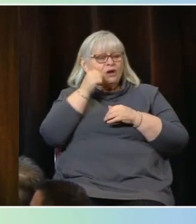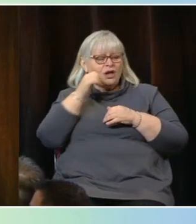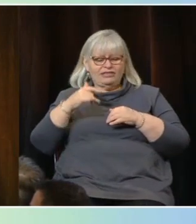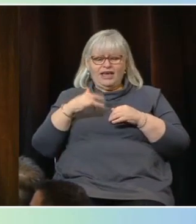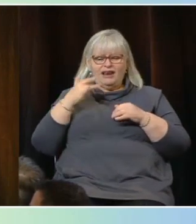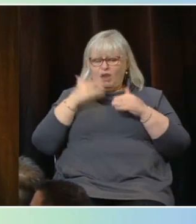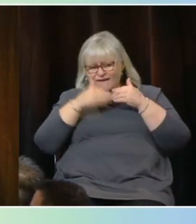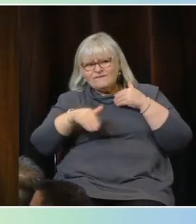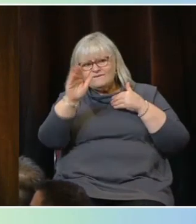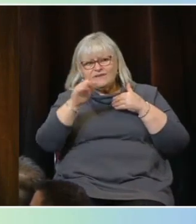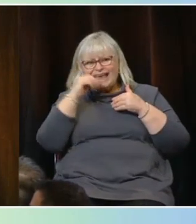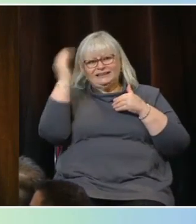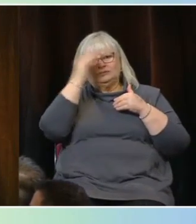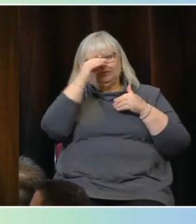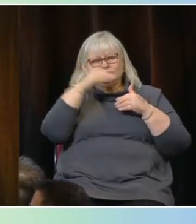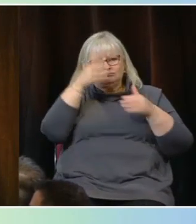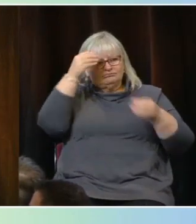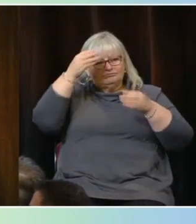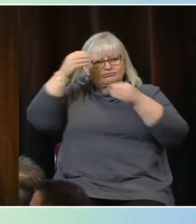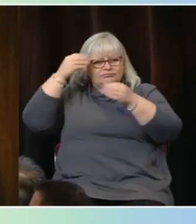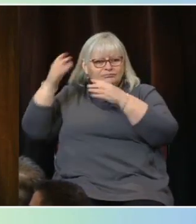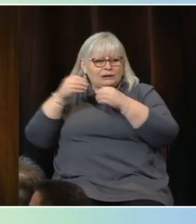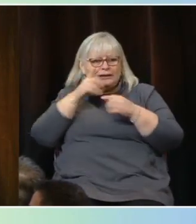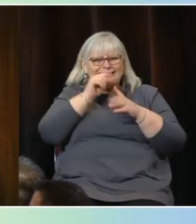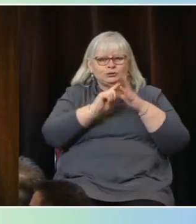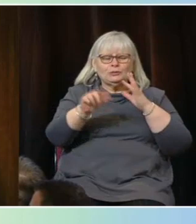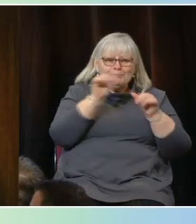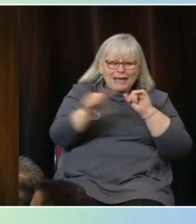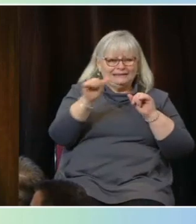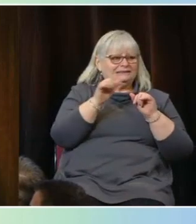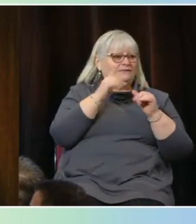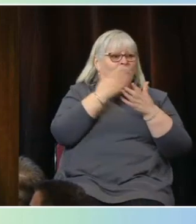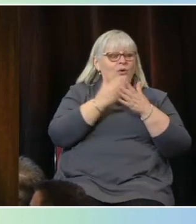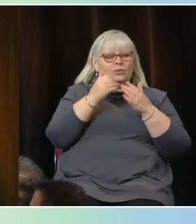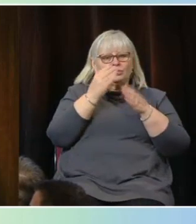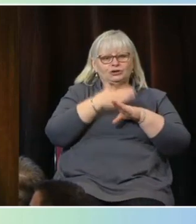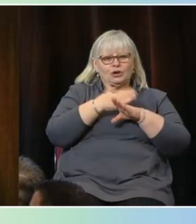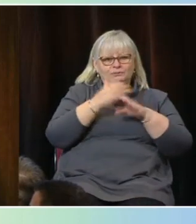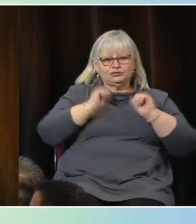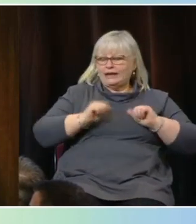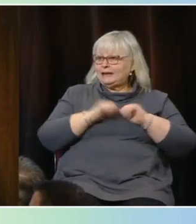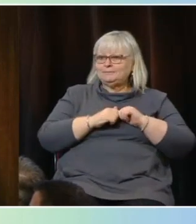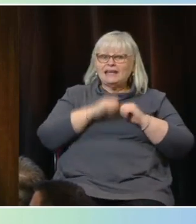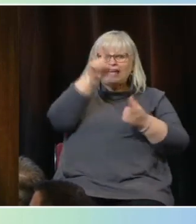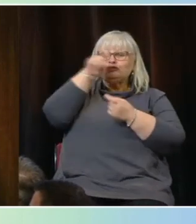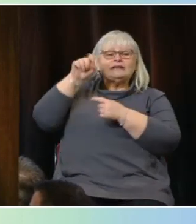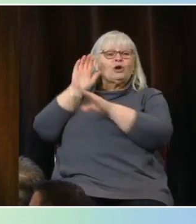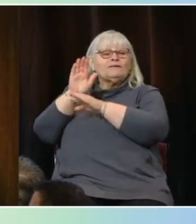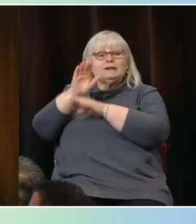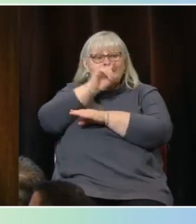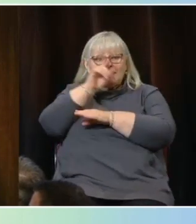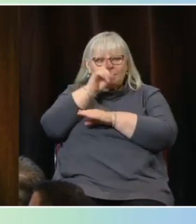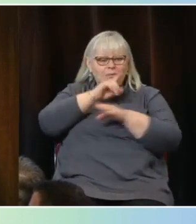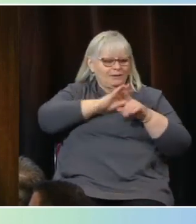through recognition of micro credentials and better support for on-the-job training and attracting the best and brightest to Australia by improving the